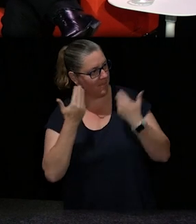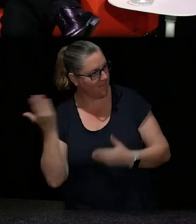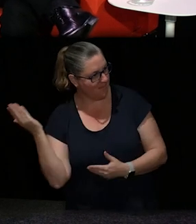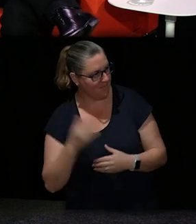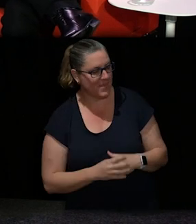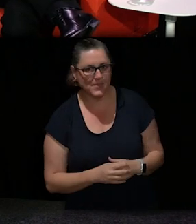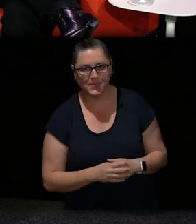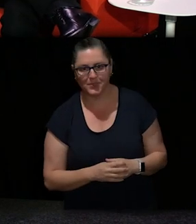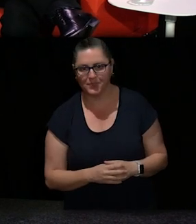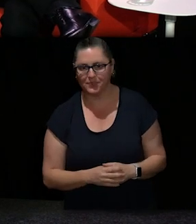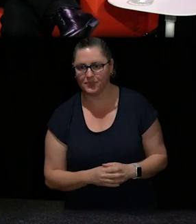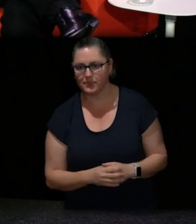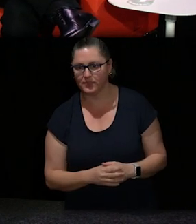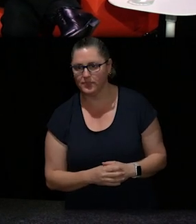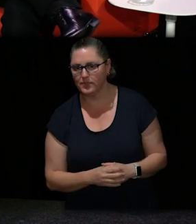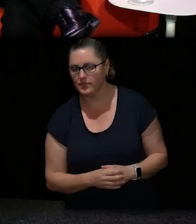Thank you.